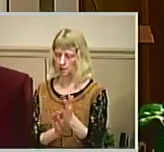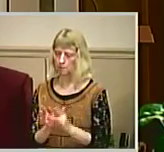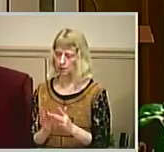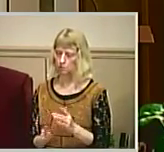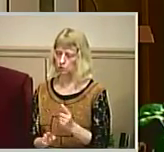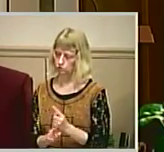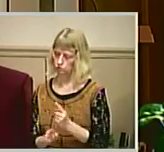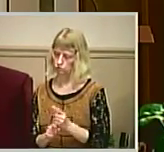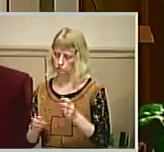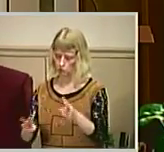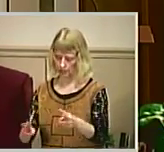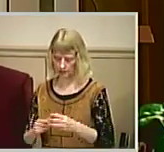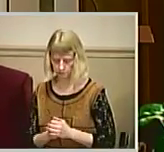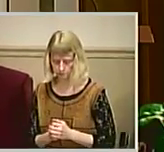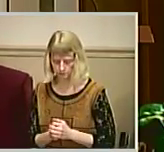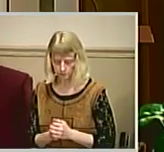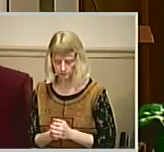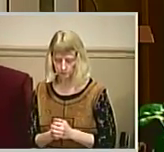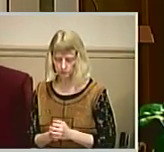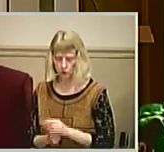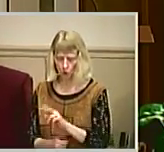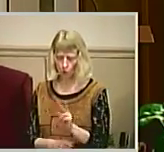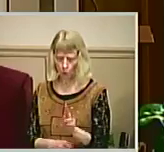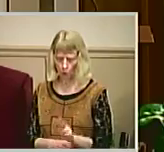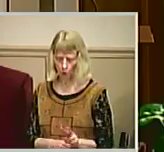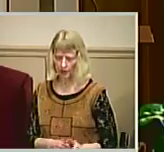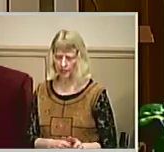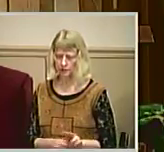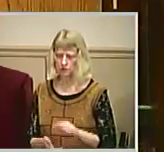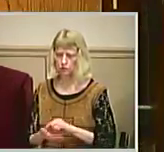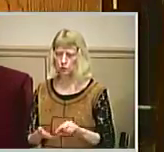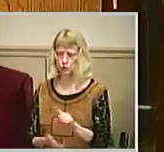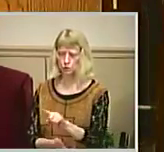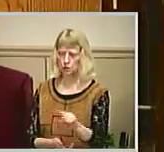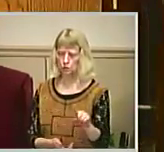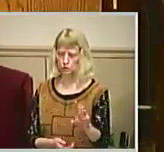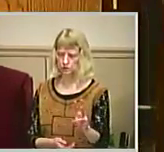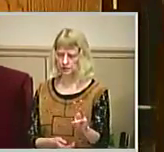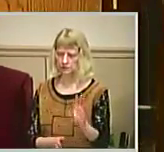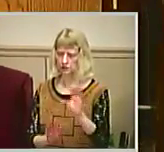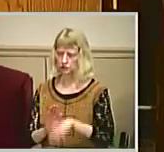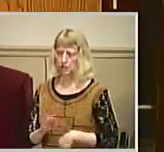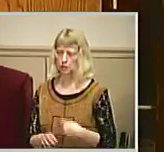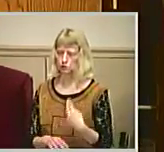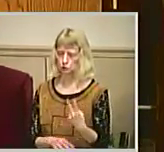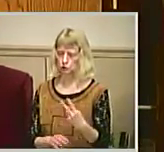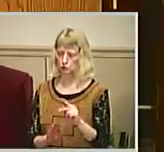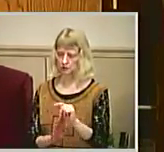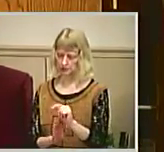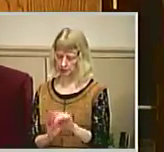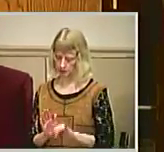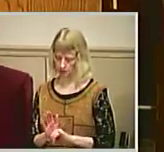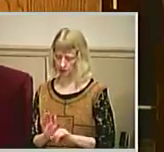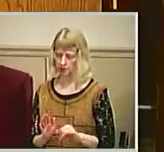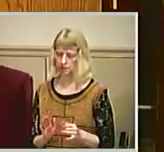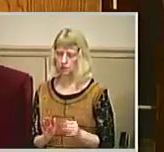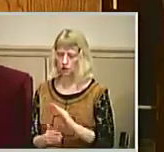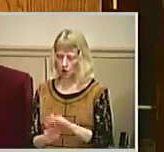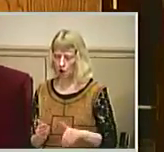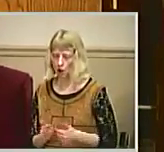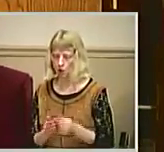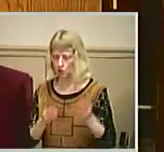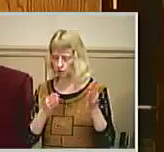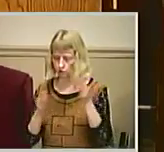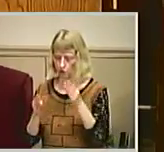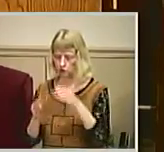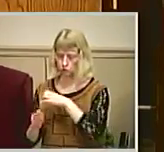way. Now, in looking down through these first six verses of 1 Timothy chapter 2, we find that the overall point of emphasis